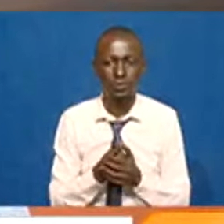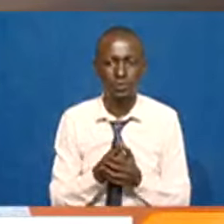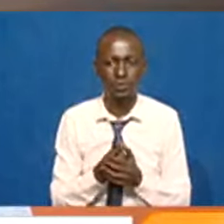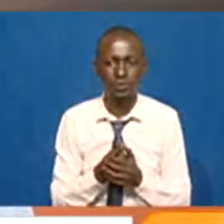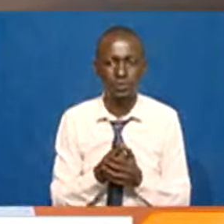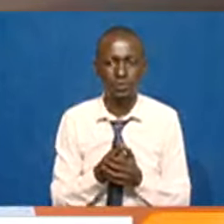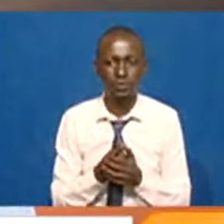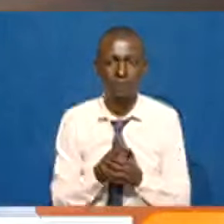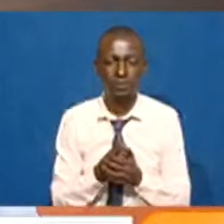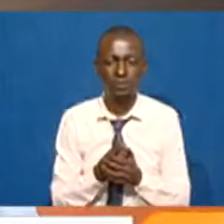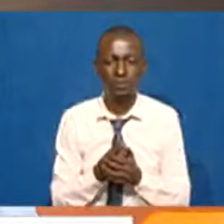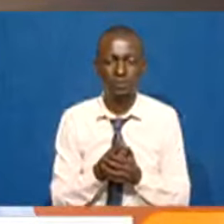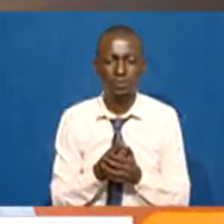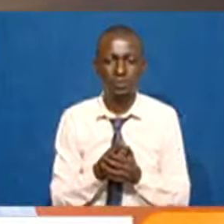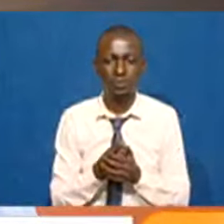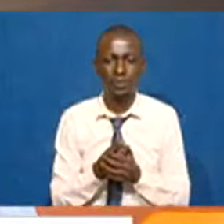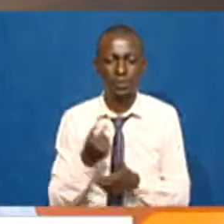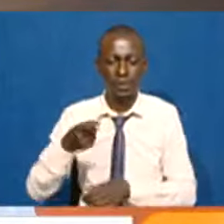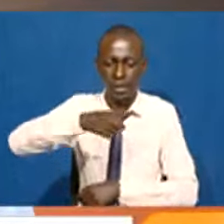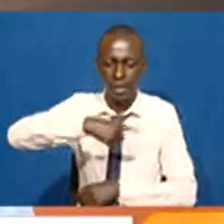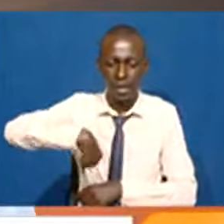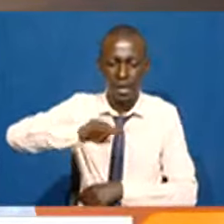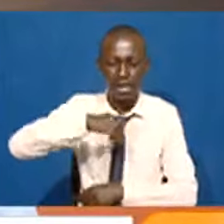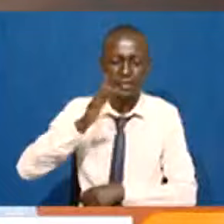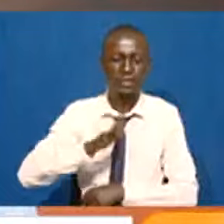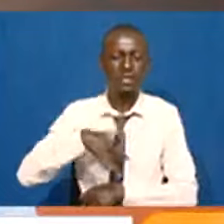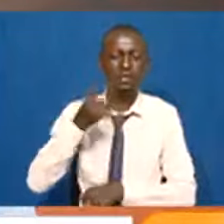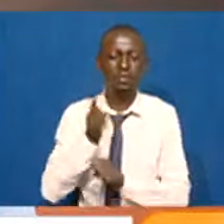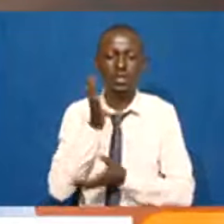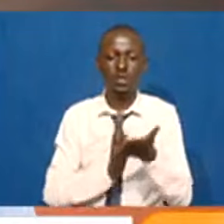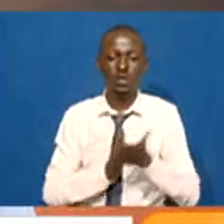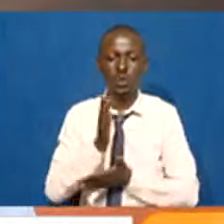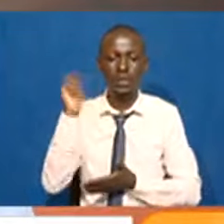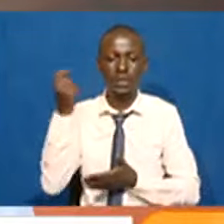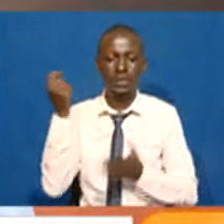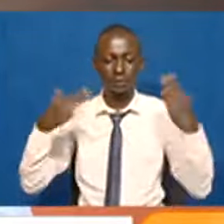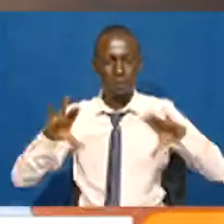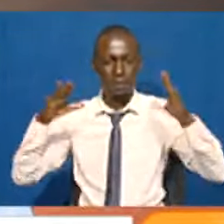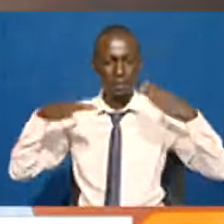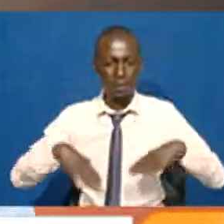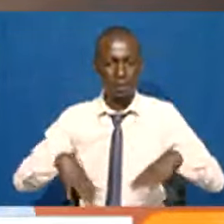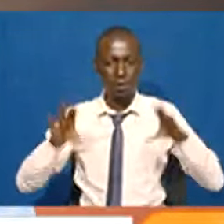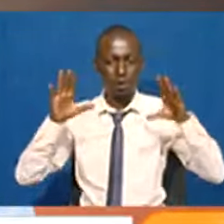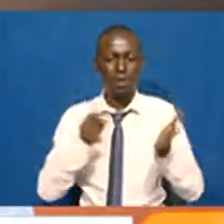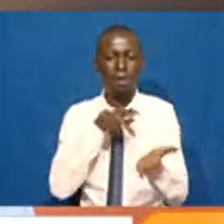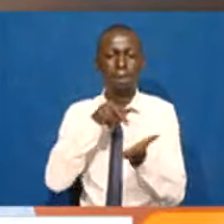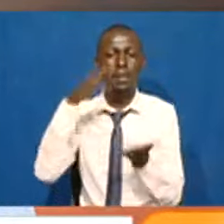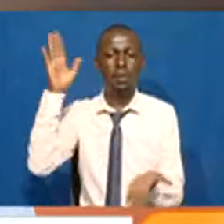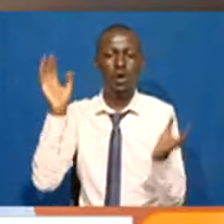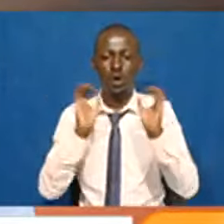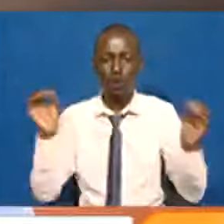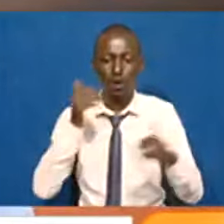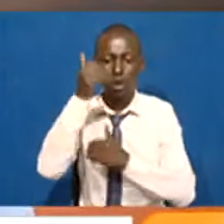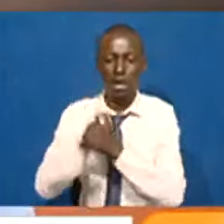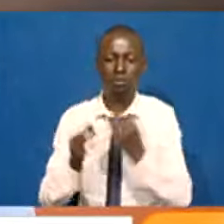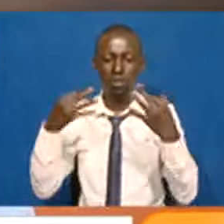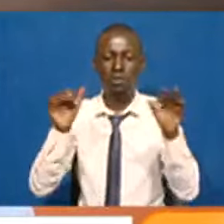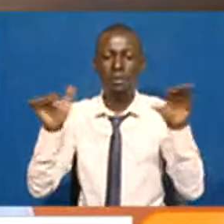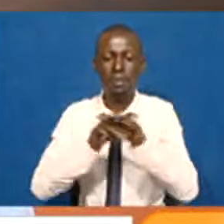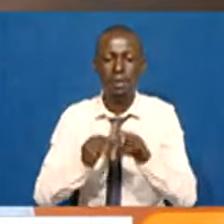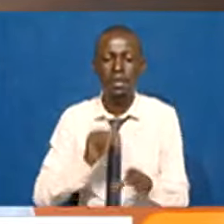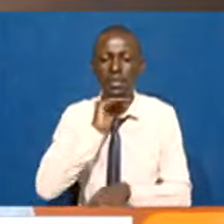during a burial. So we feel like we want to ensure that Kenyans, they don't go to their pocket when they lose their loved ones.